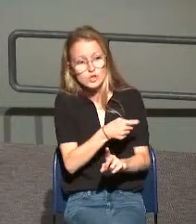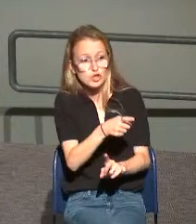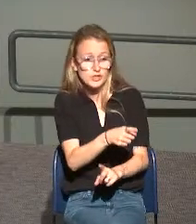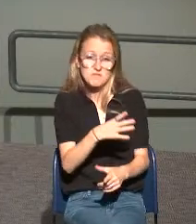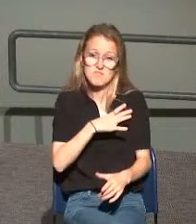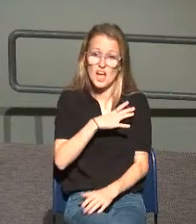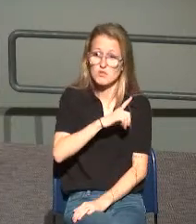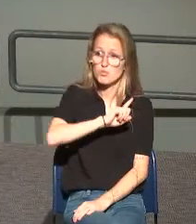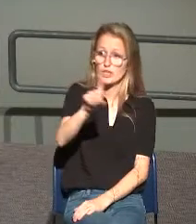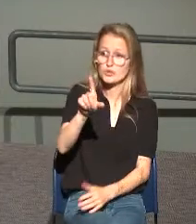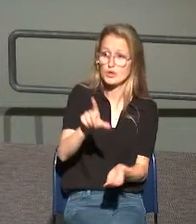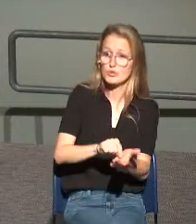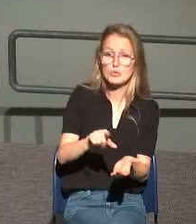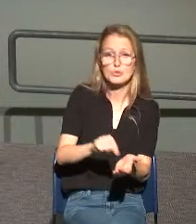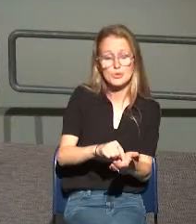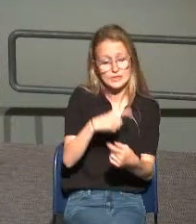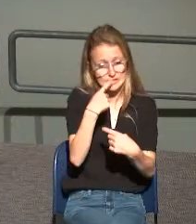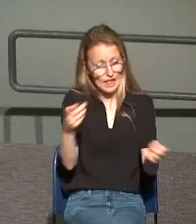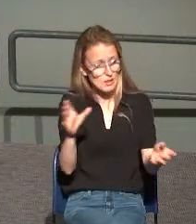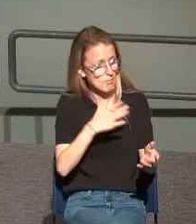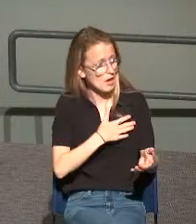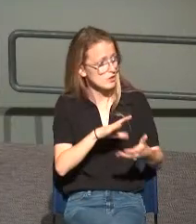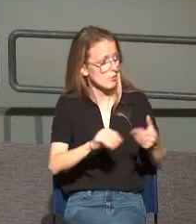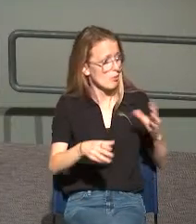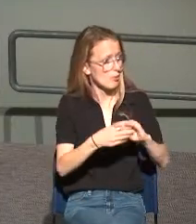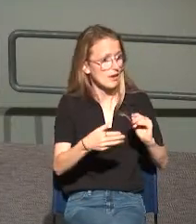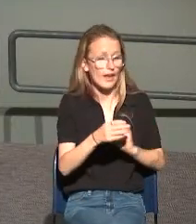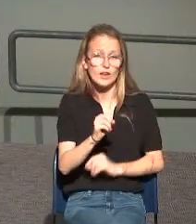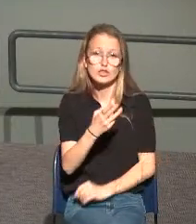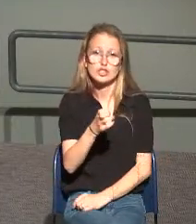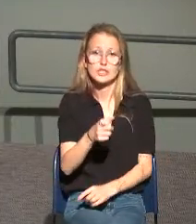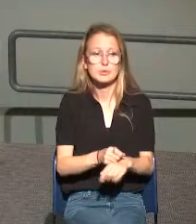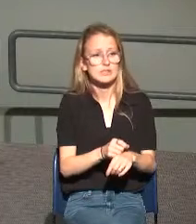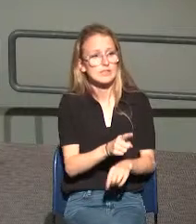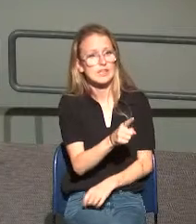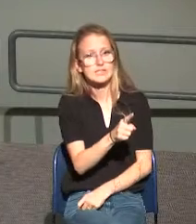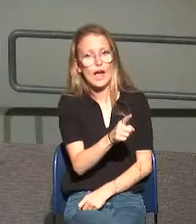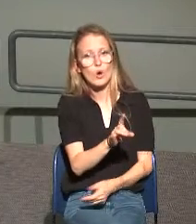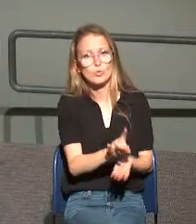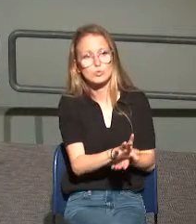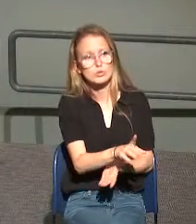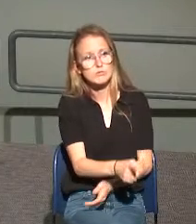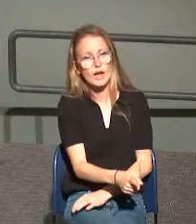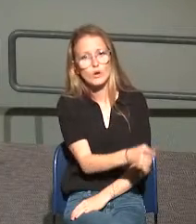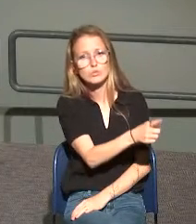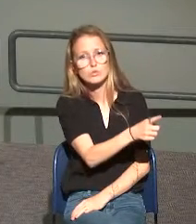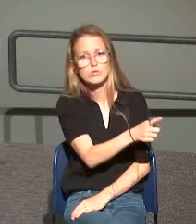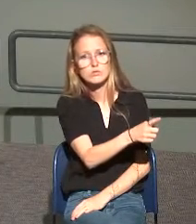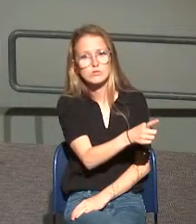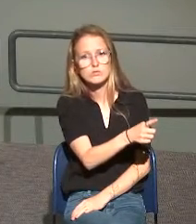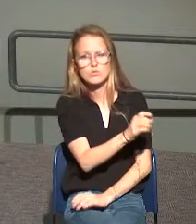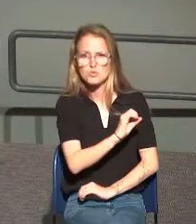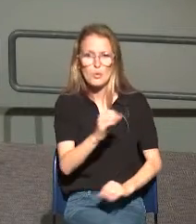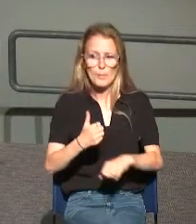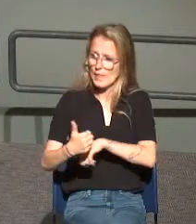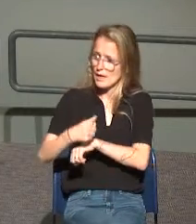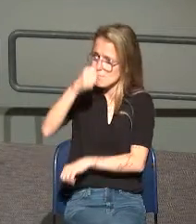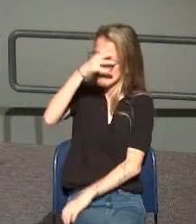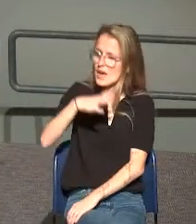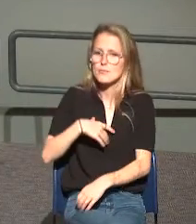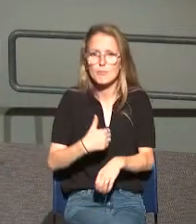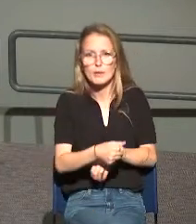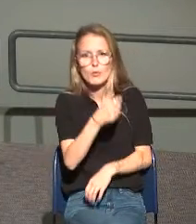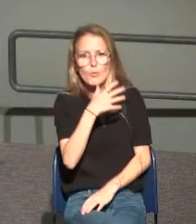to leave her squadron. The perpetrators, nothing happened to, but she was blamed. And the undercurrent of this was, you